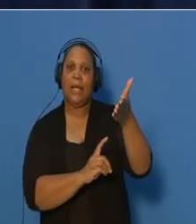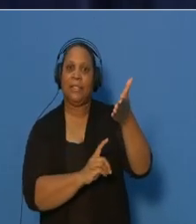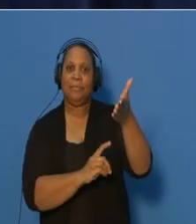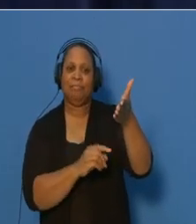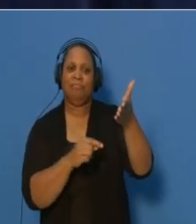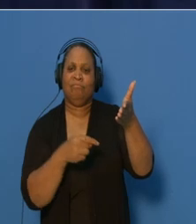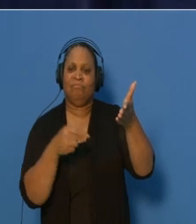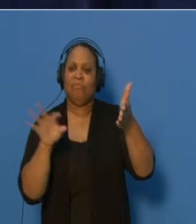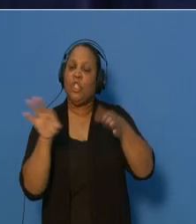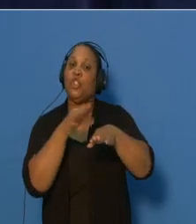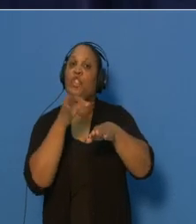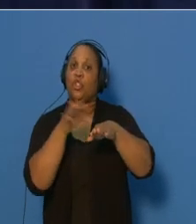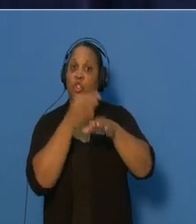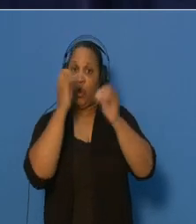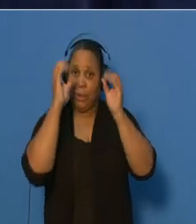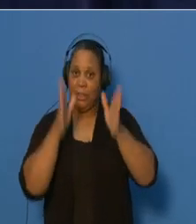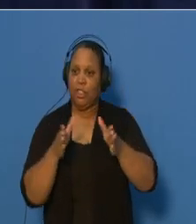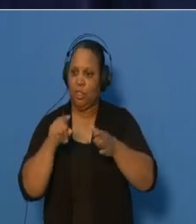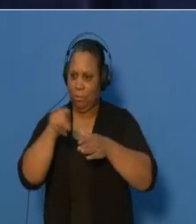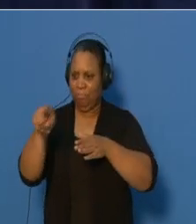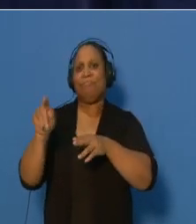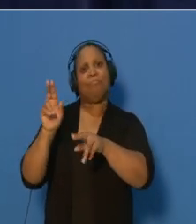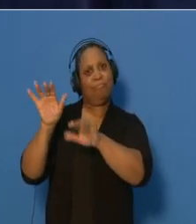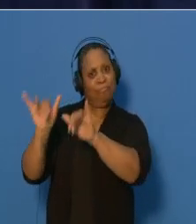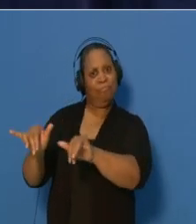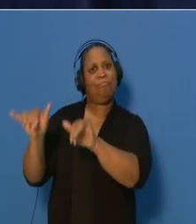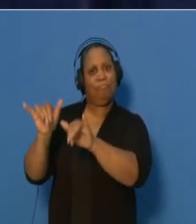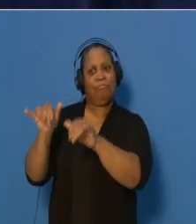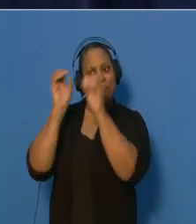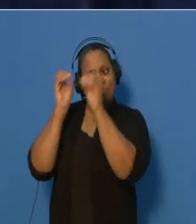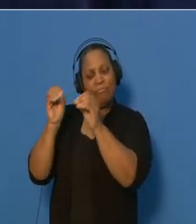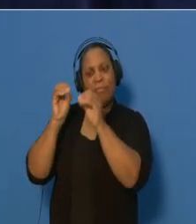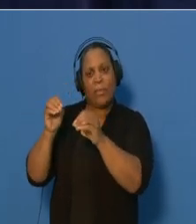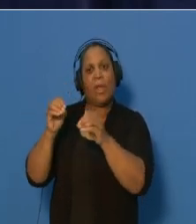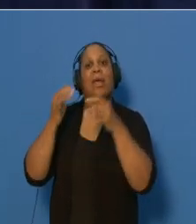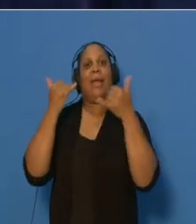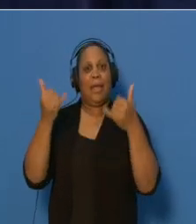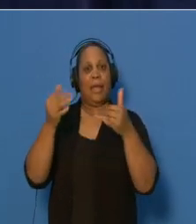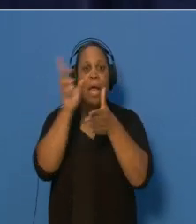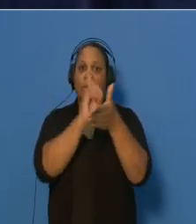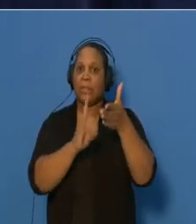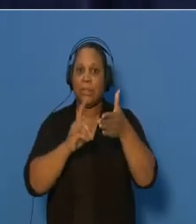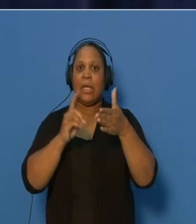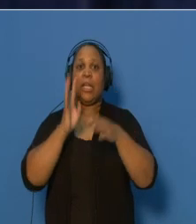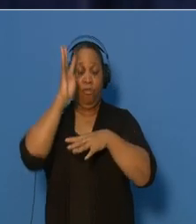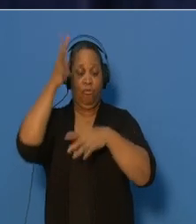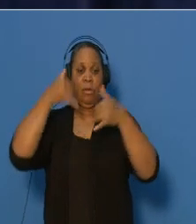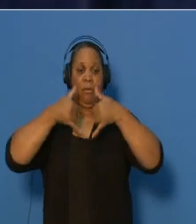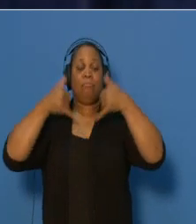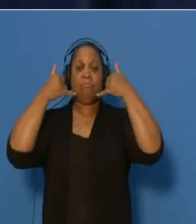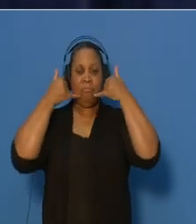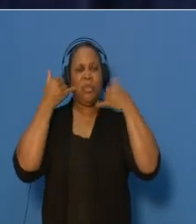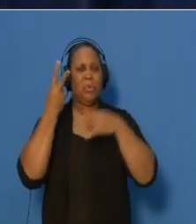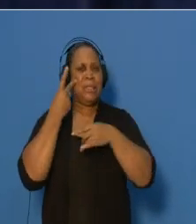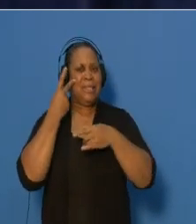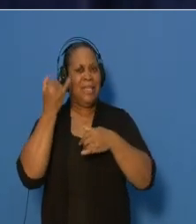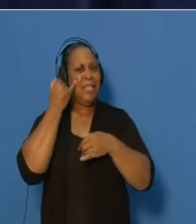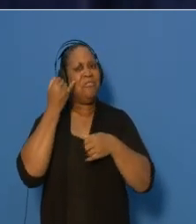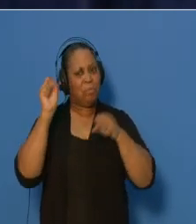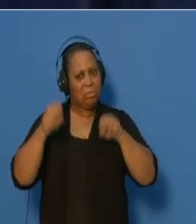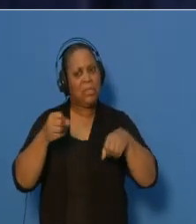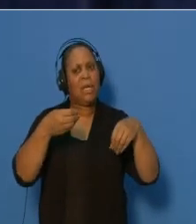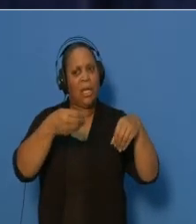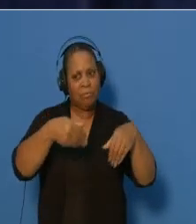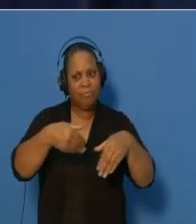them and they are making masks. We would like to see if there is a possibility for us to scale up, and if it is a possibility, the men at the